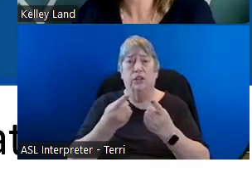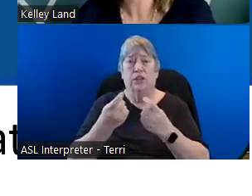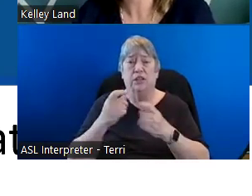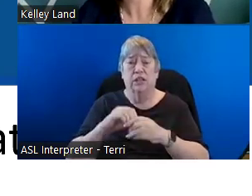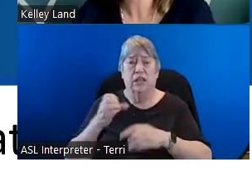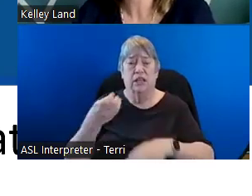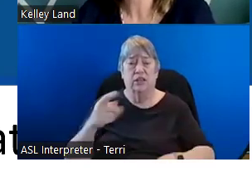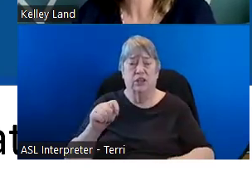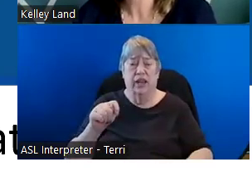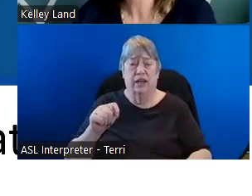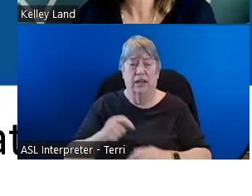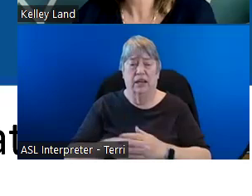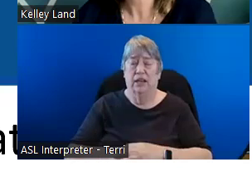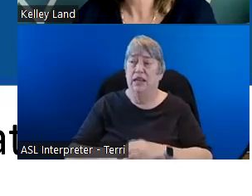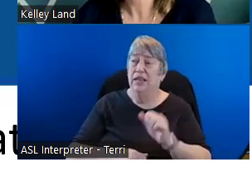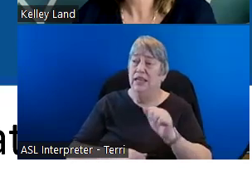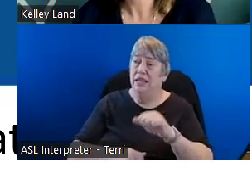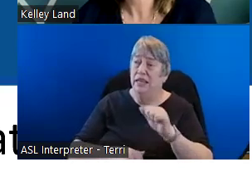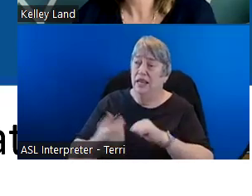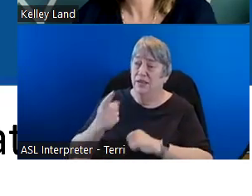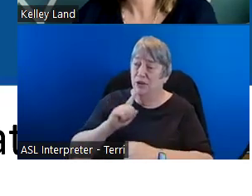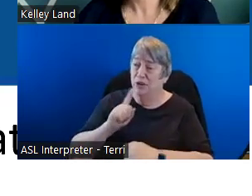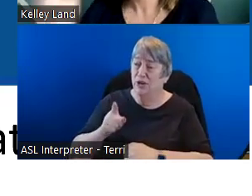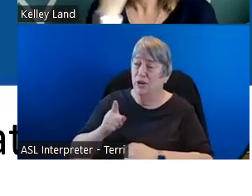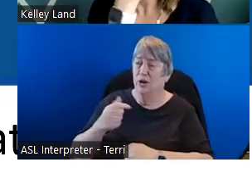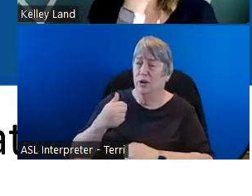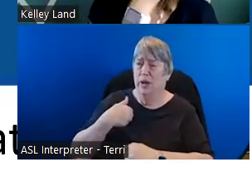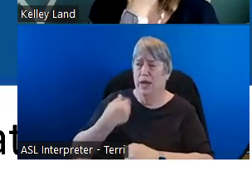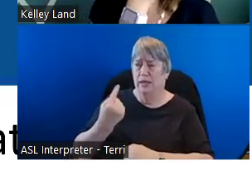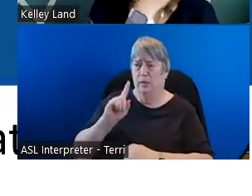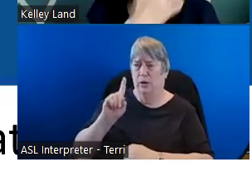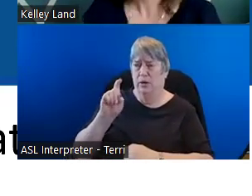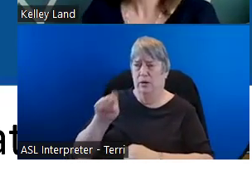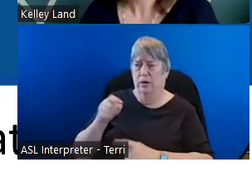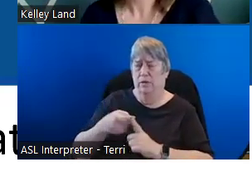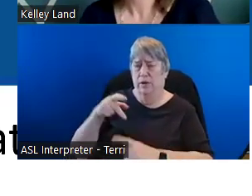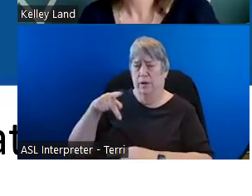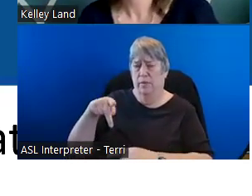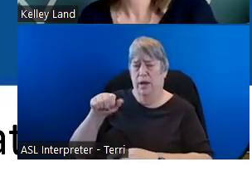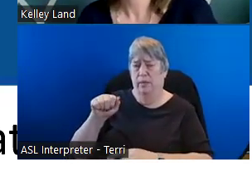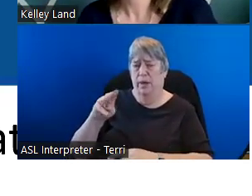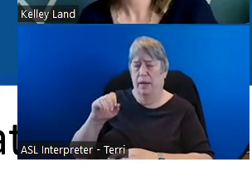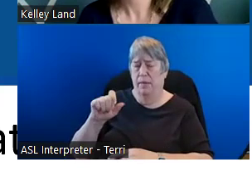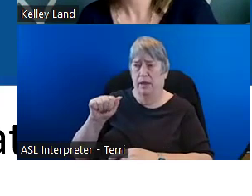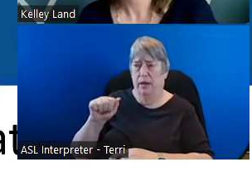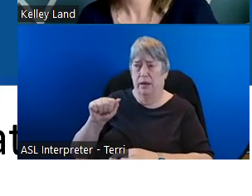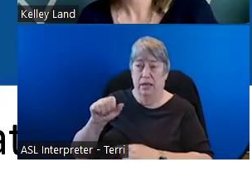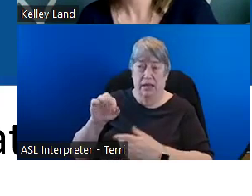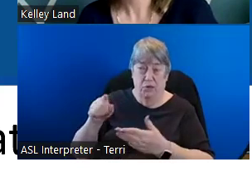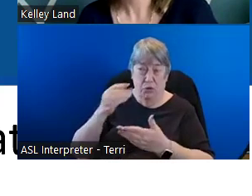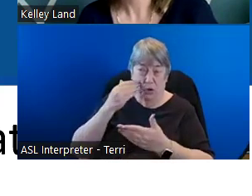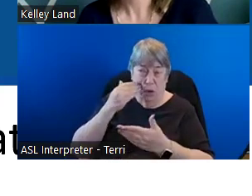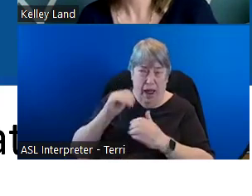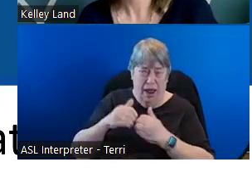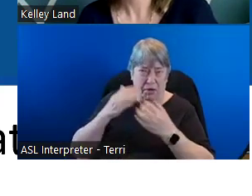I can help answer. Yeah, for certain. We had a question from Pamela about if you know how it was decided to